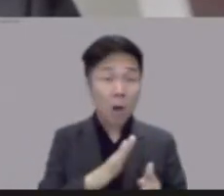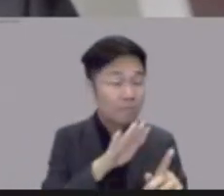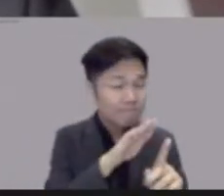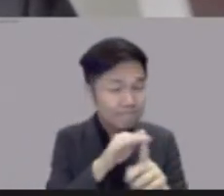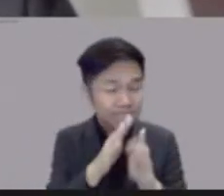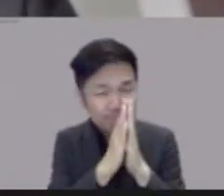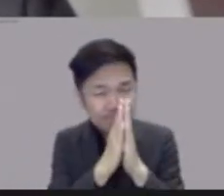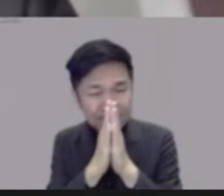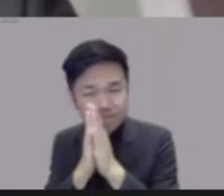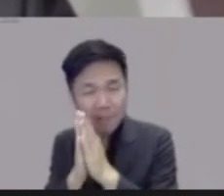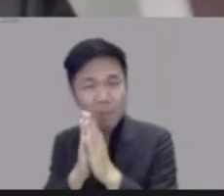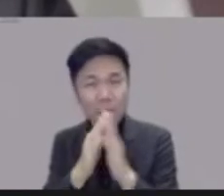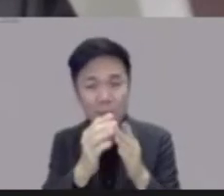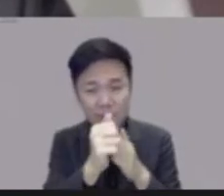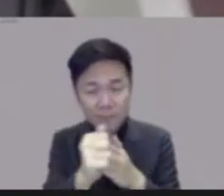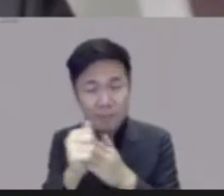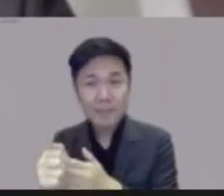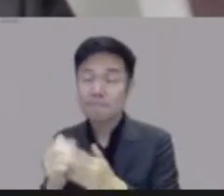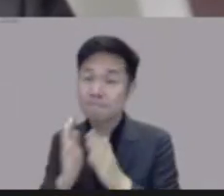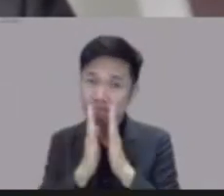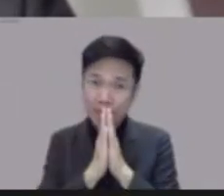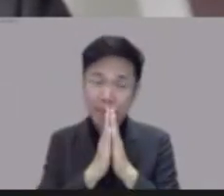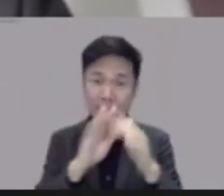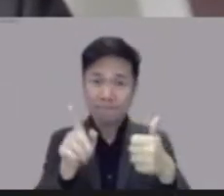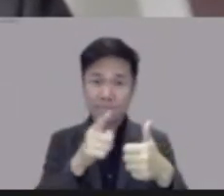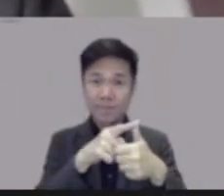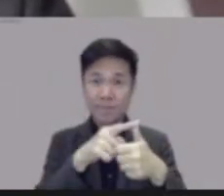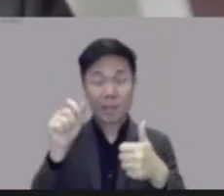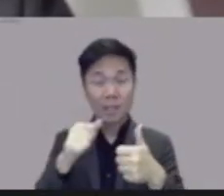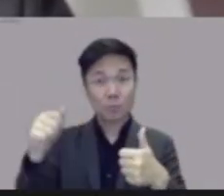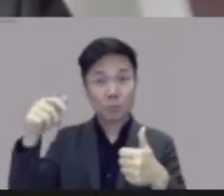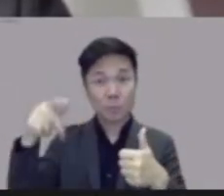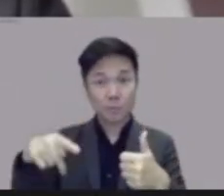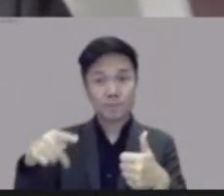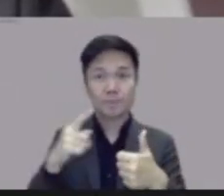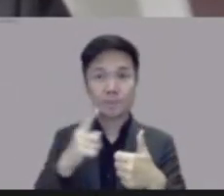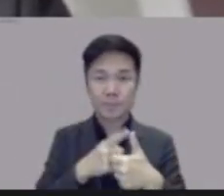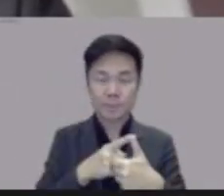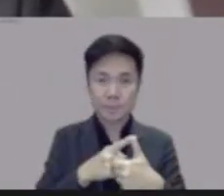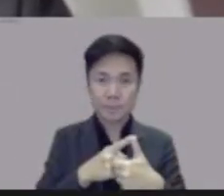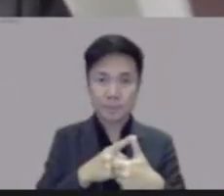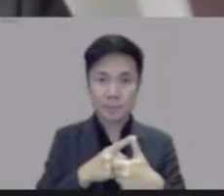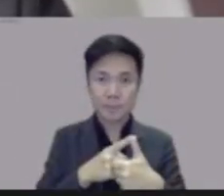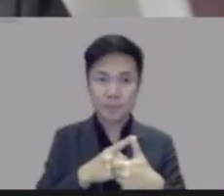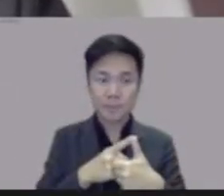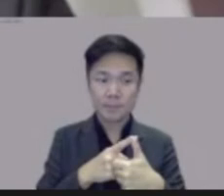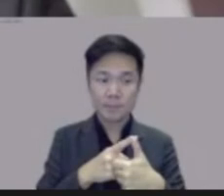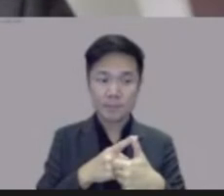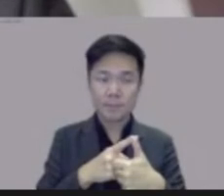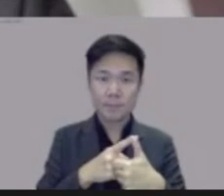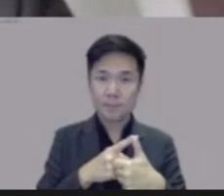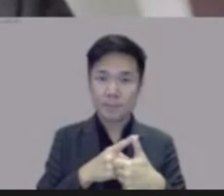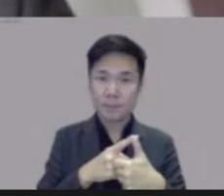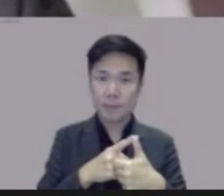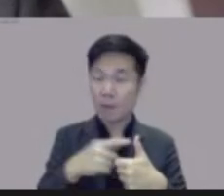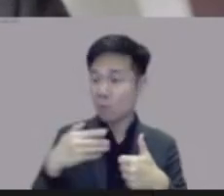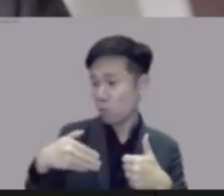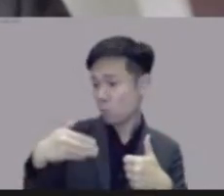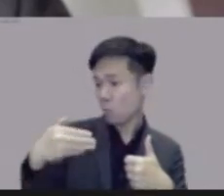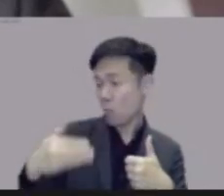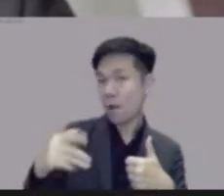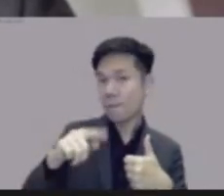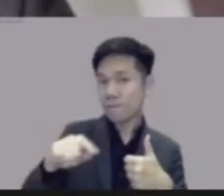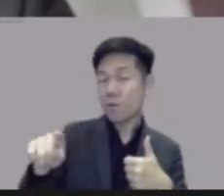across the Asia and the Pacific must support an internationally legally binding instrument to end plastic pollution second